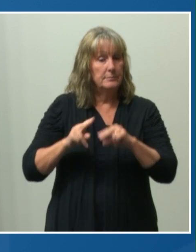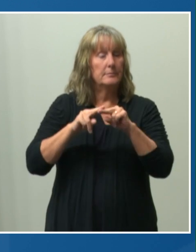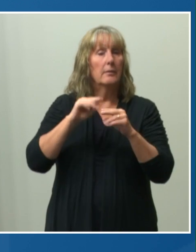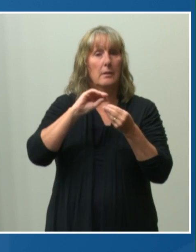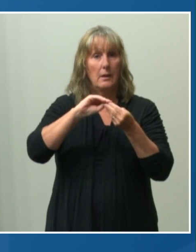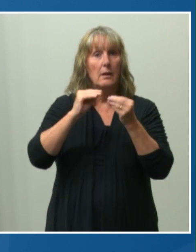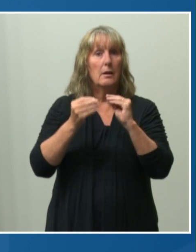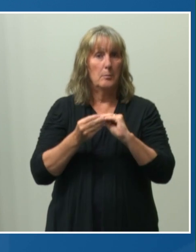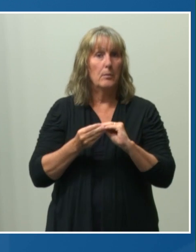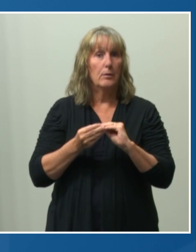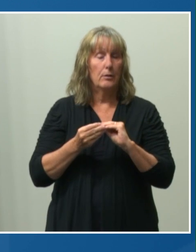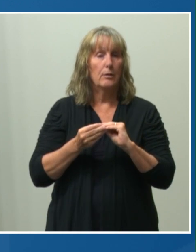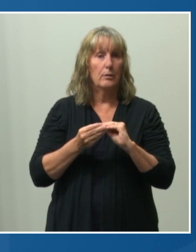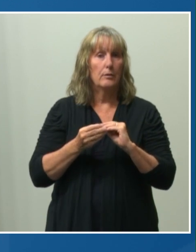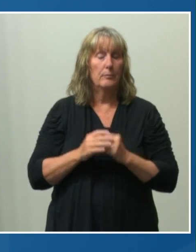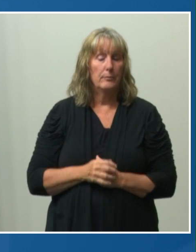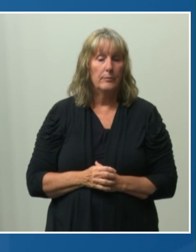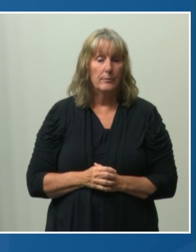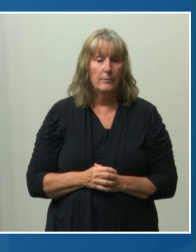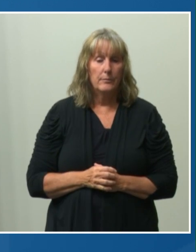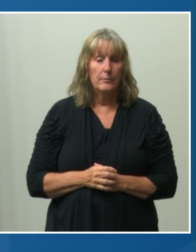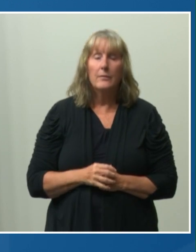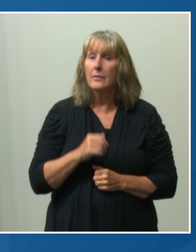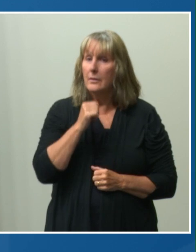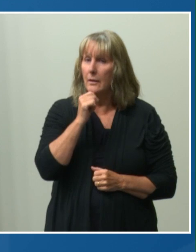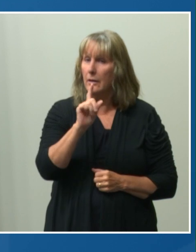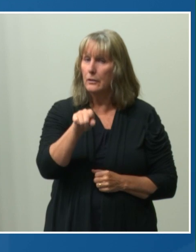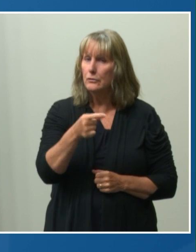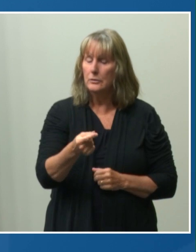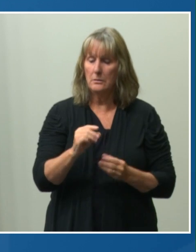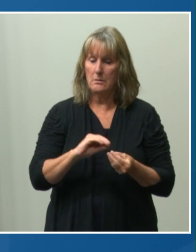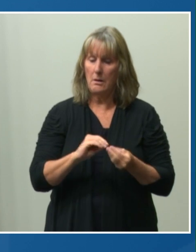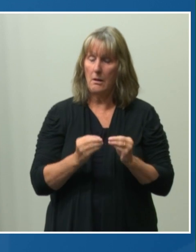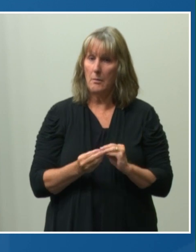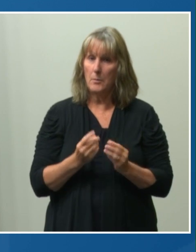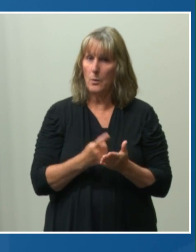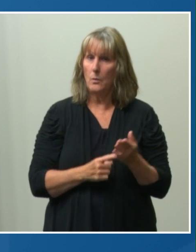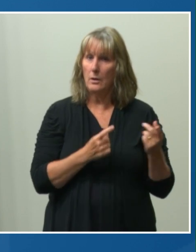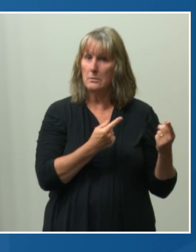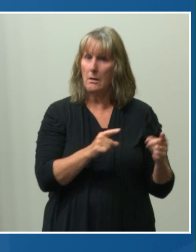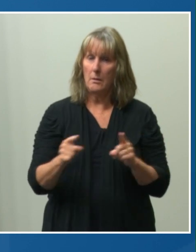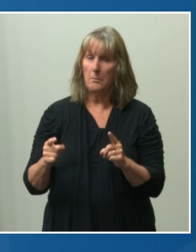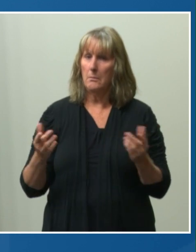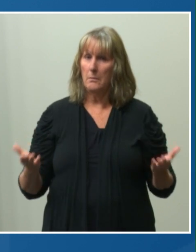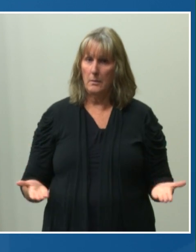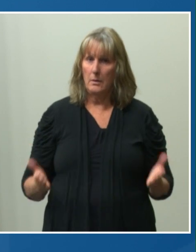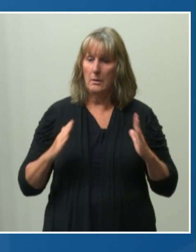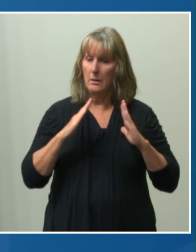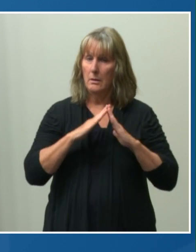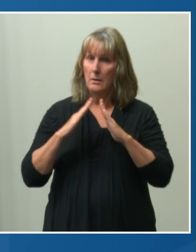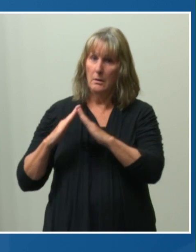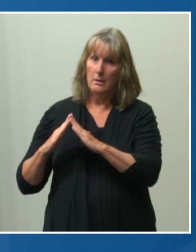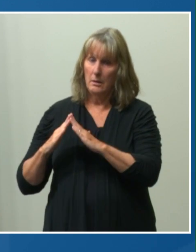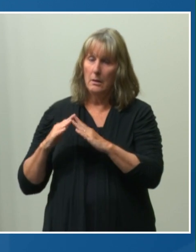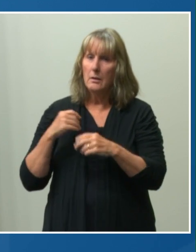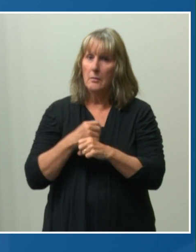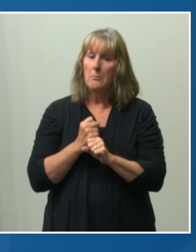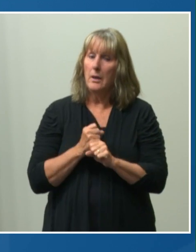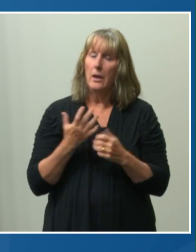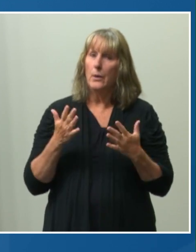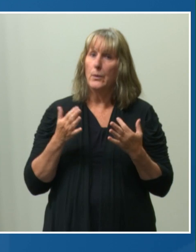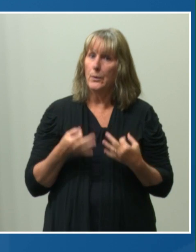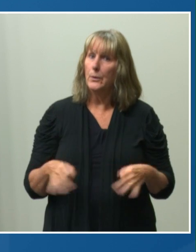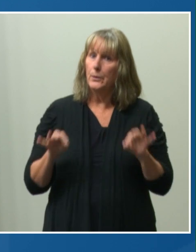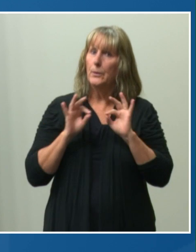number. And it's not just the numbers, but what's happening in the community that makes it very